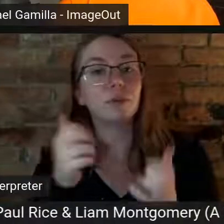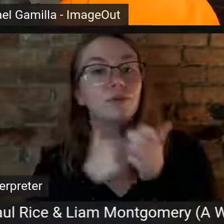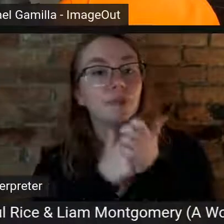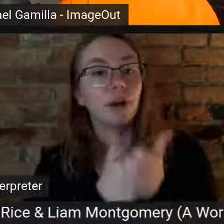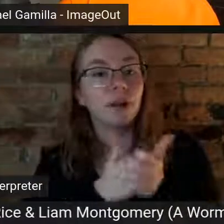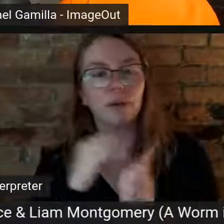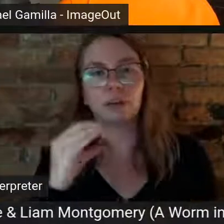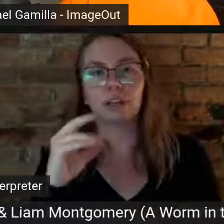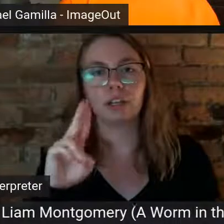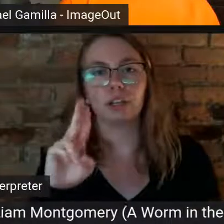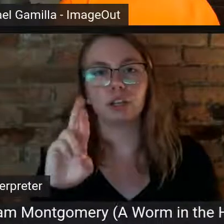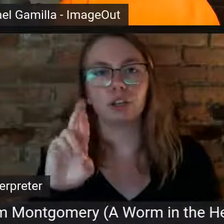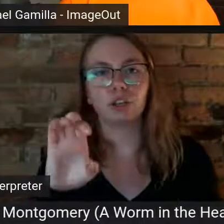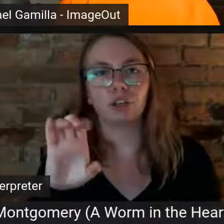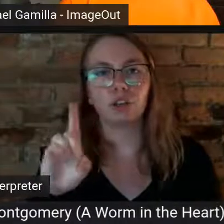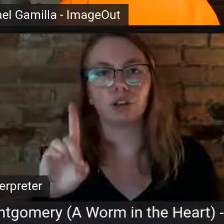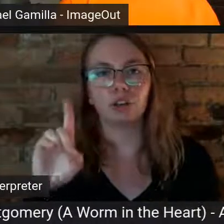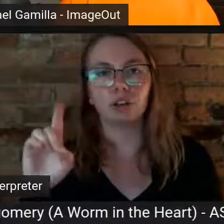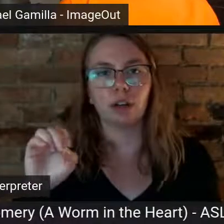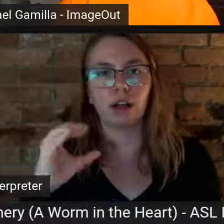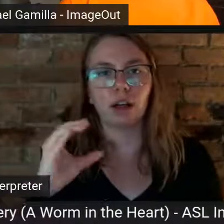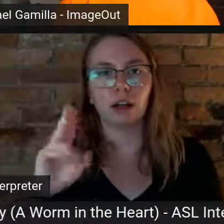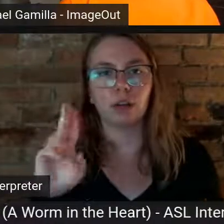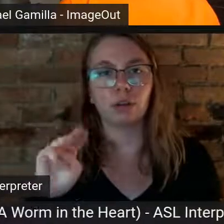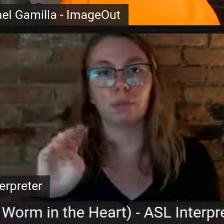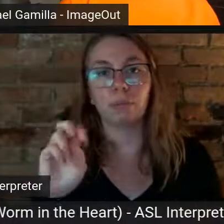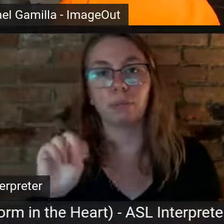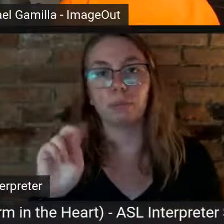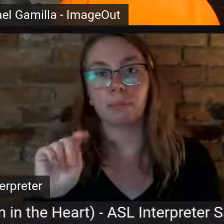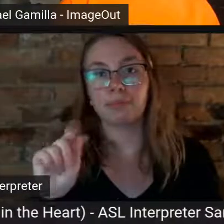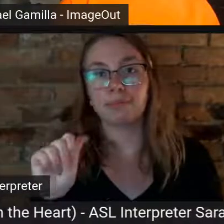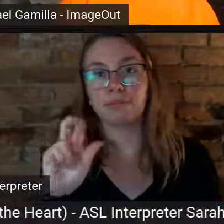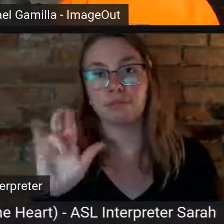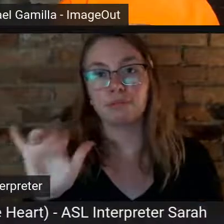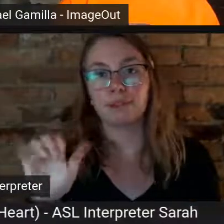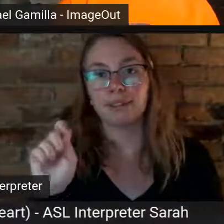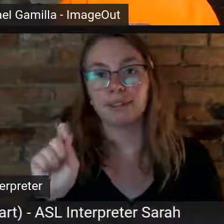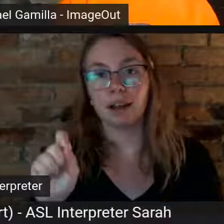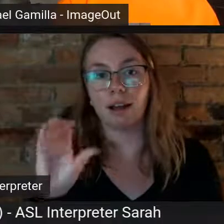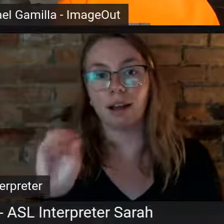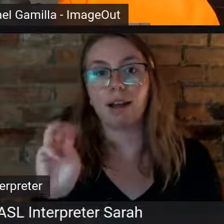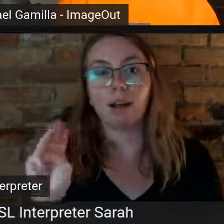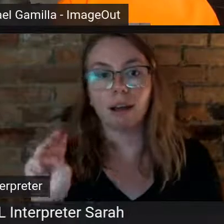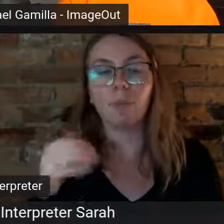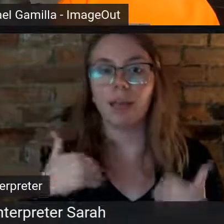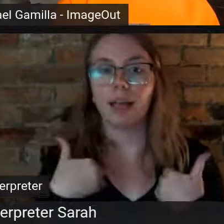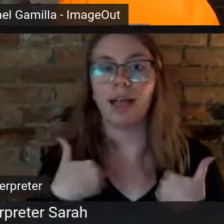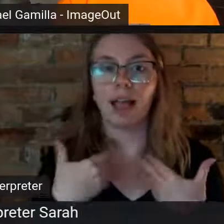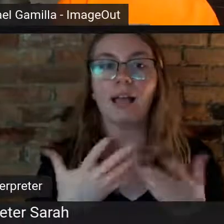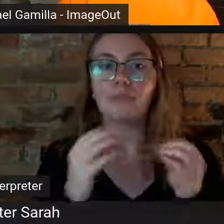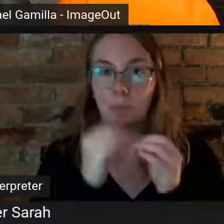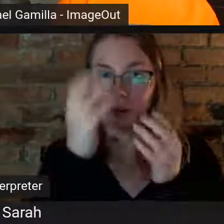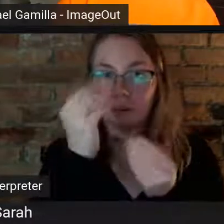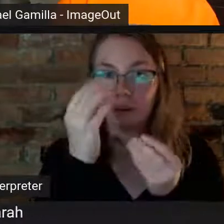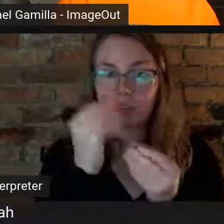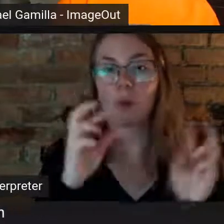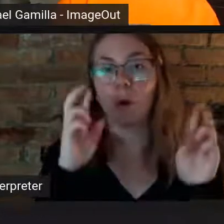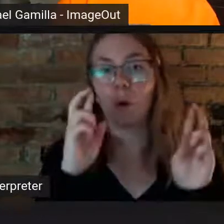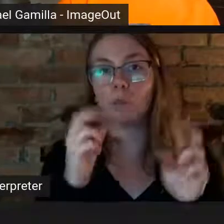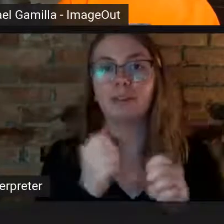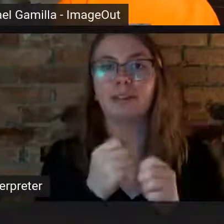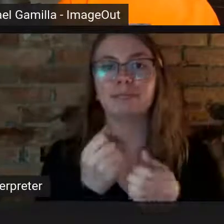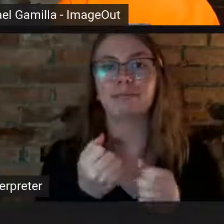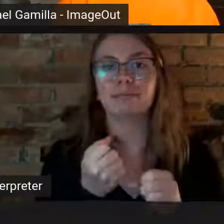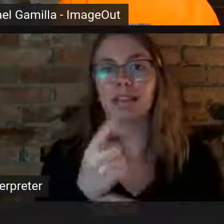details about our distribution efforts. We're in a bunch of other film festivals this fall. We're hoping to have a virtual theatrical run next spring,